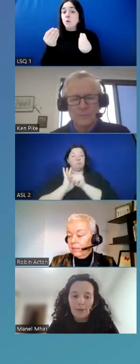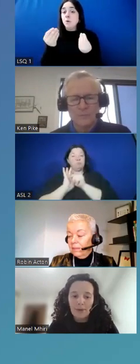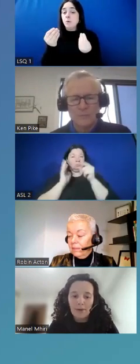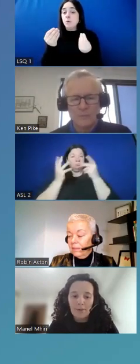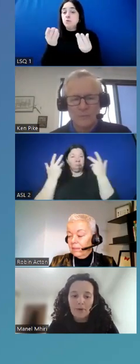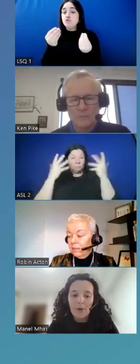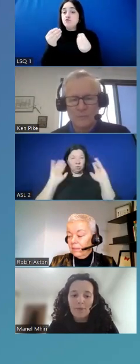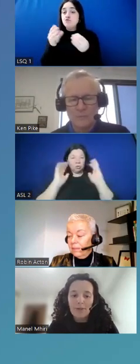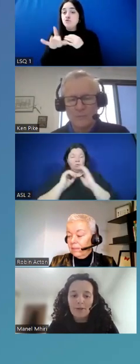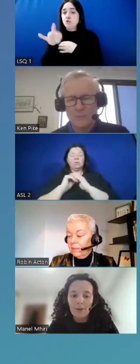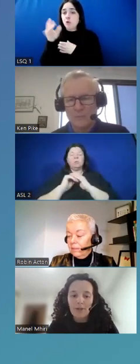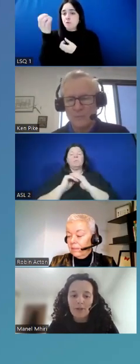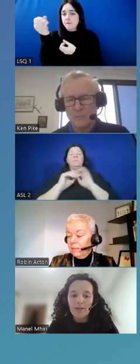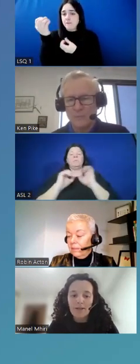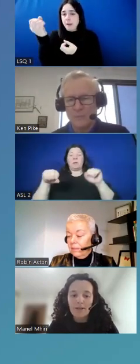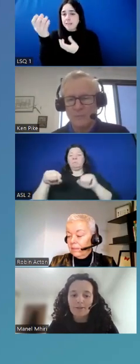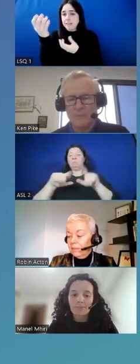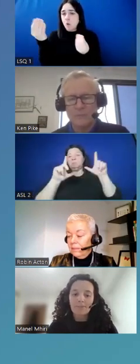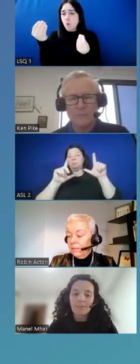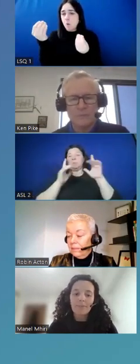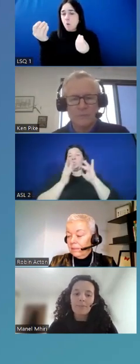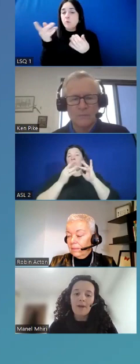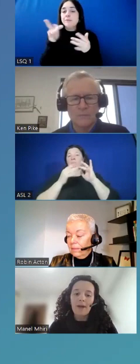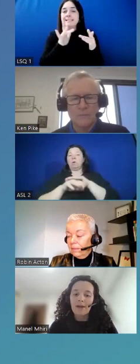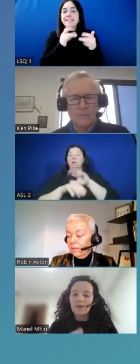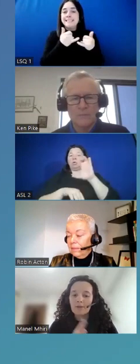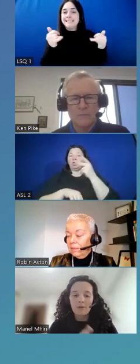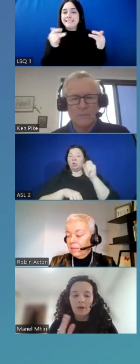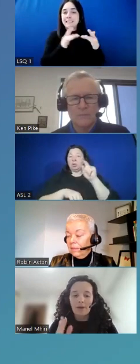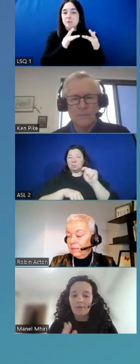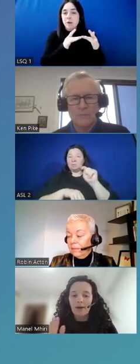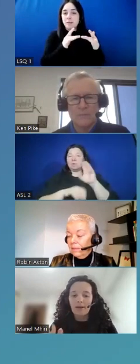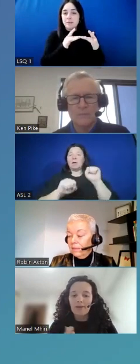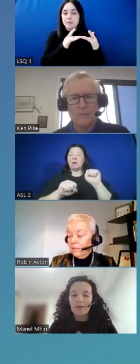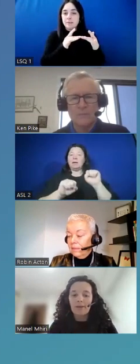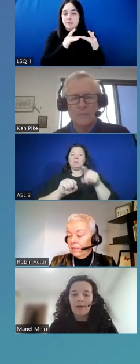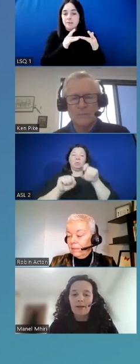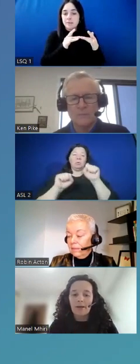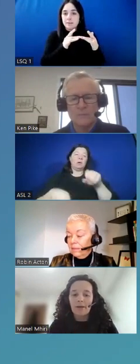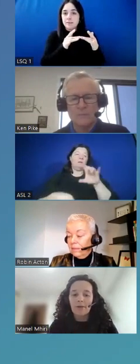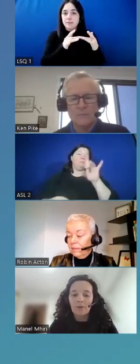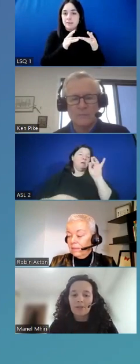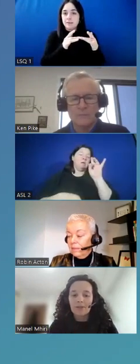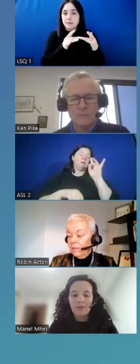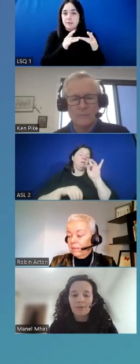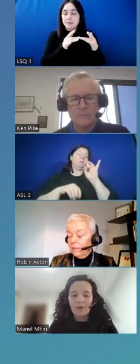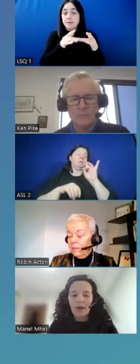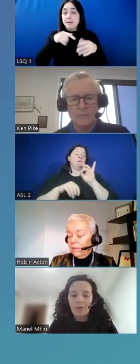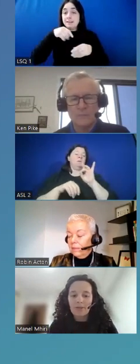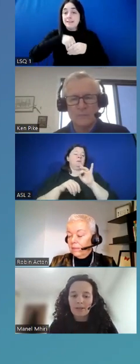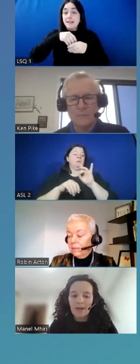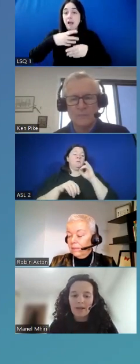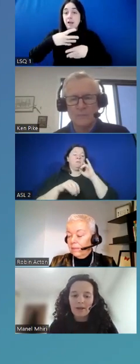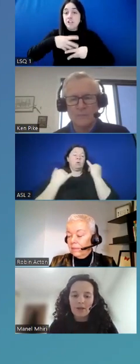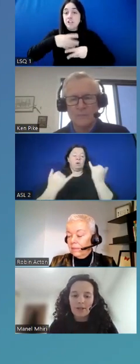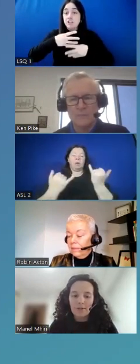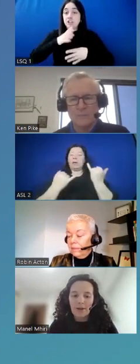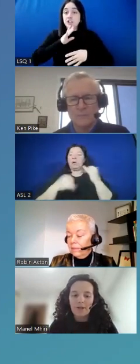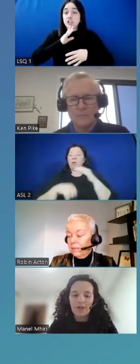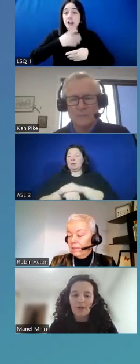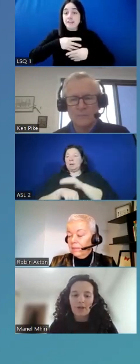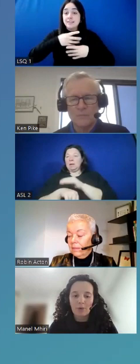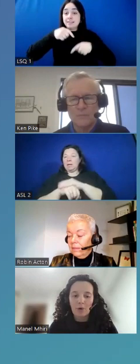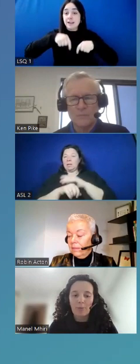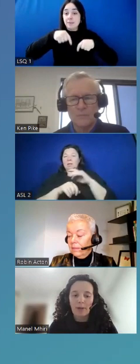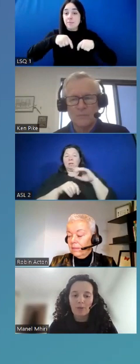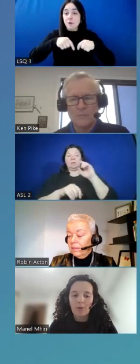can put the website on the chat here, and you can find, so it's, for now it's in English and